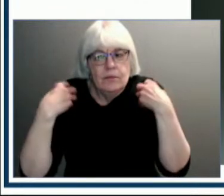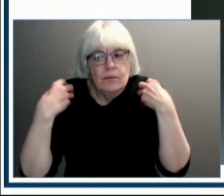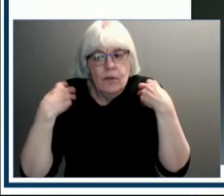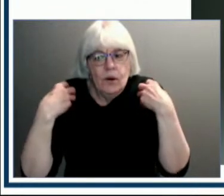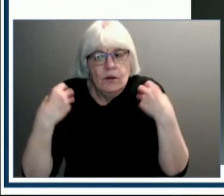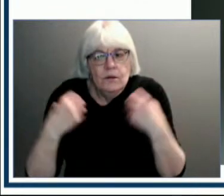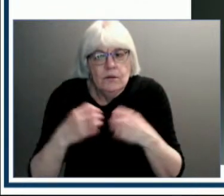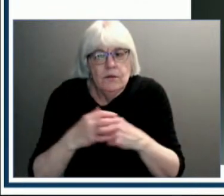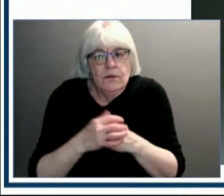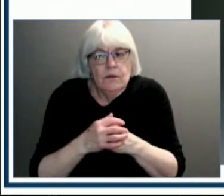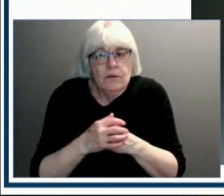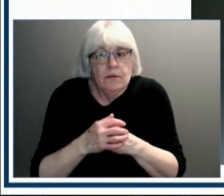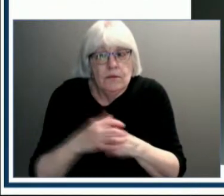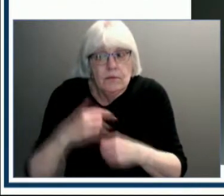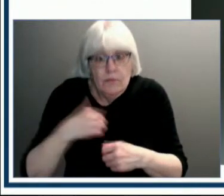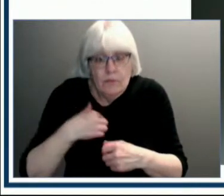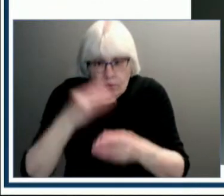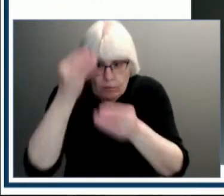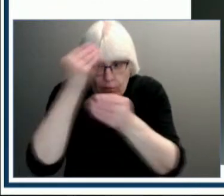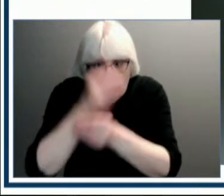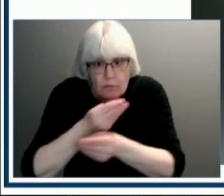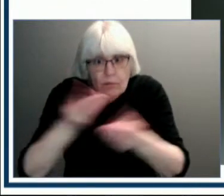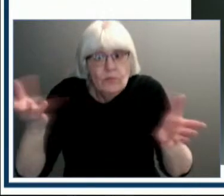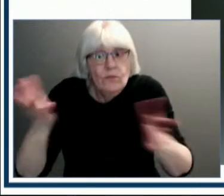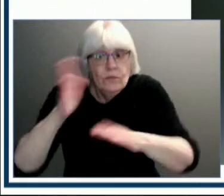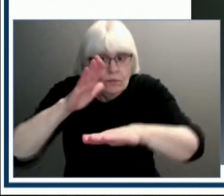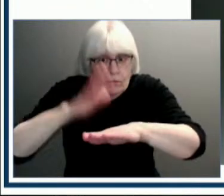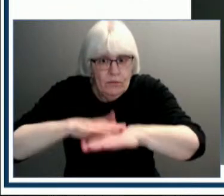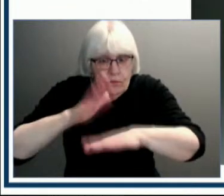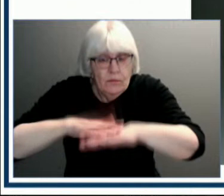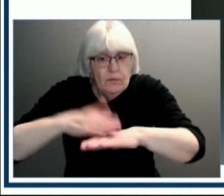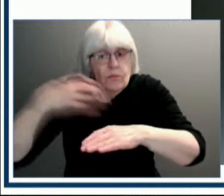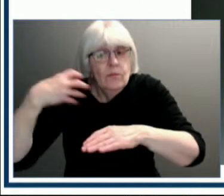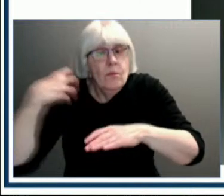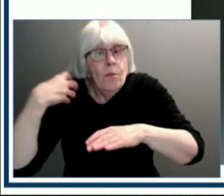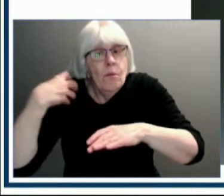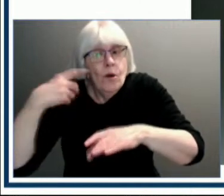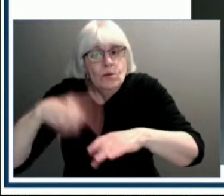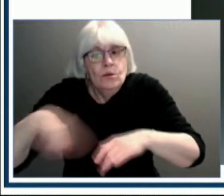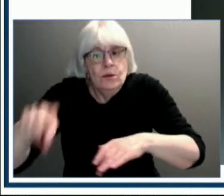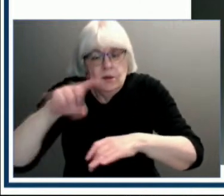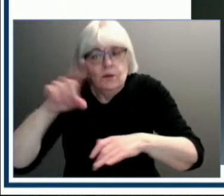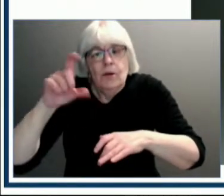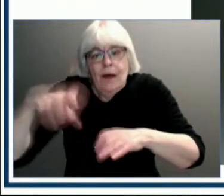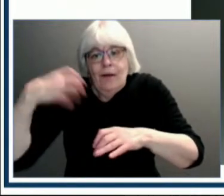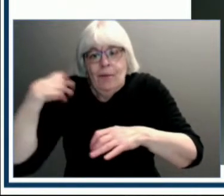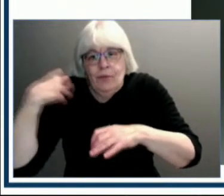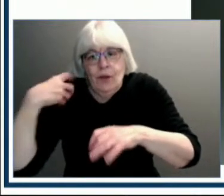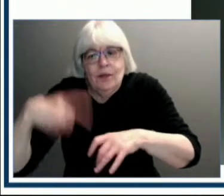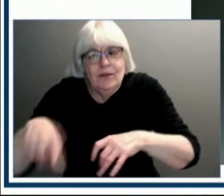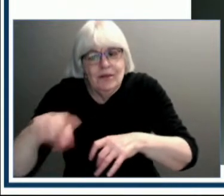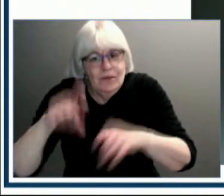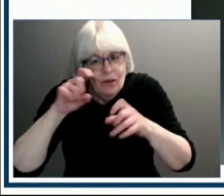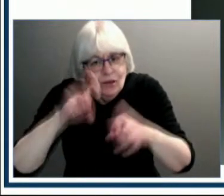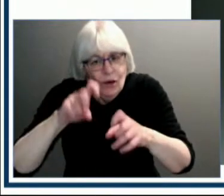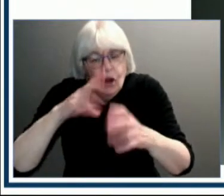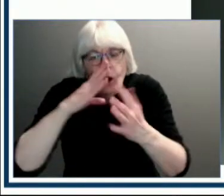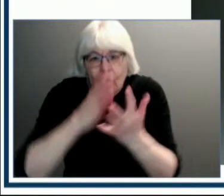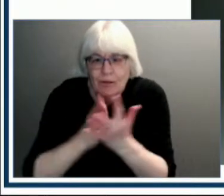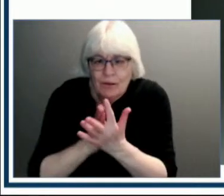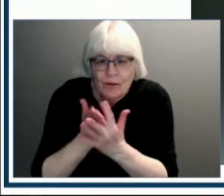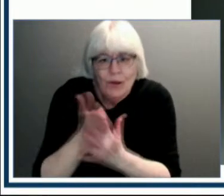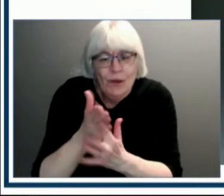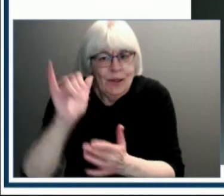to be contributing to the efforts to get through this wave. So we're asking